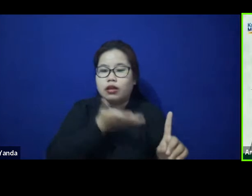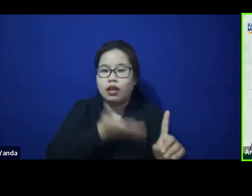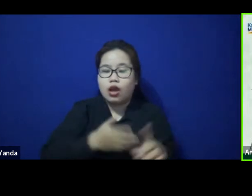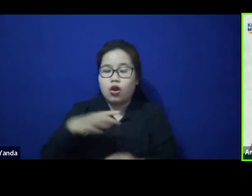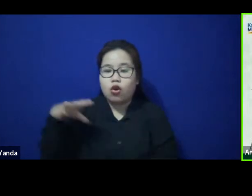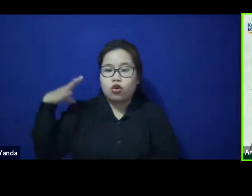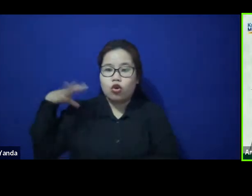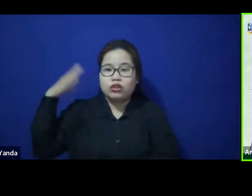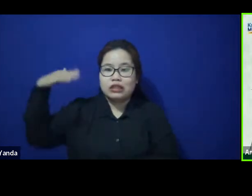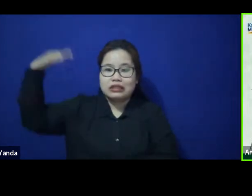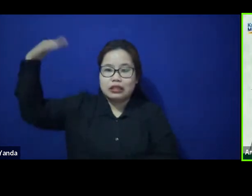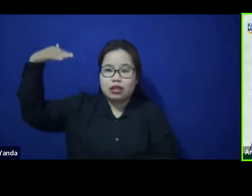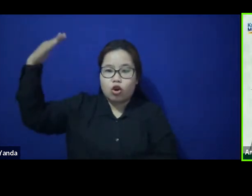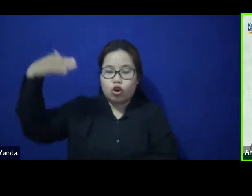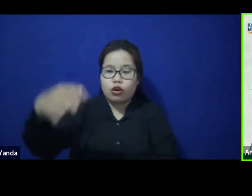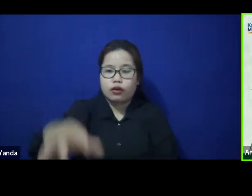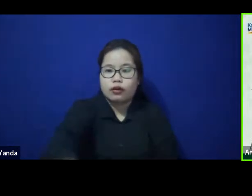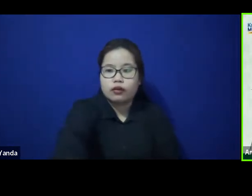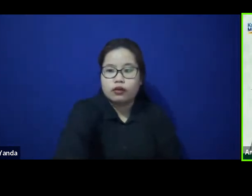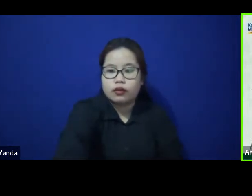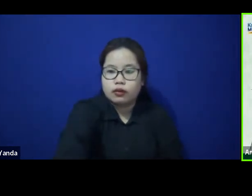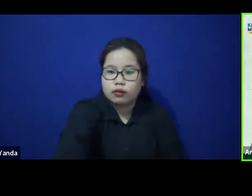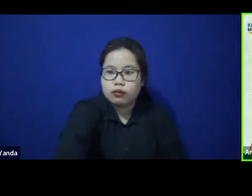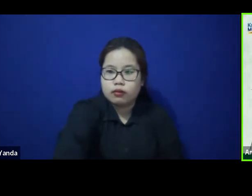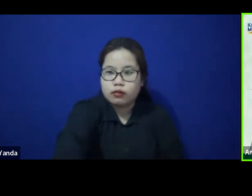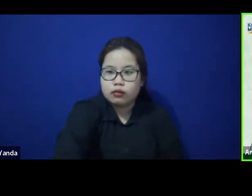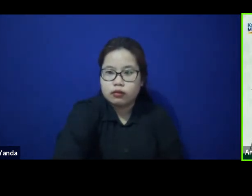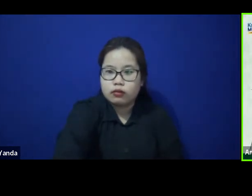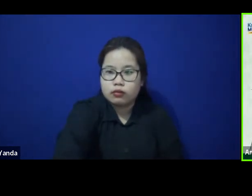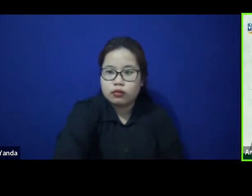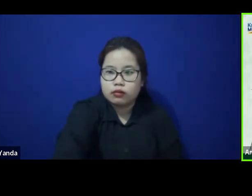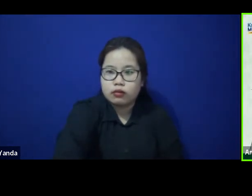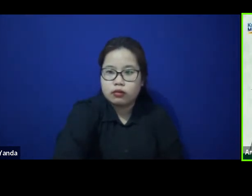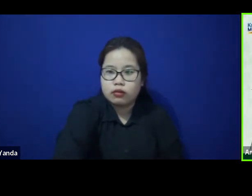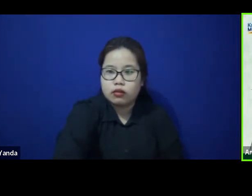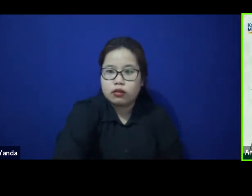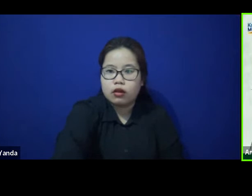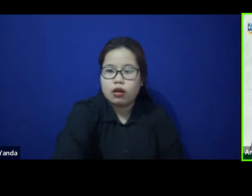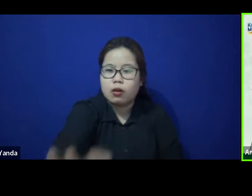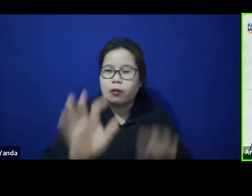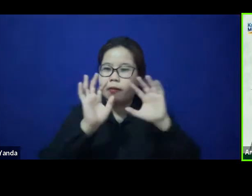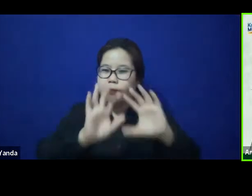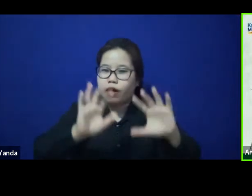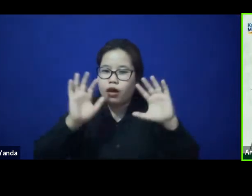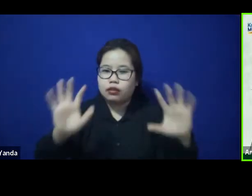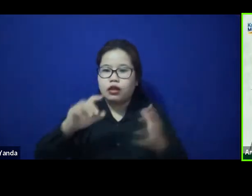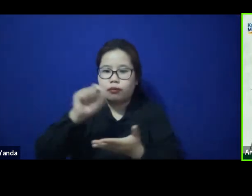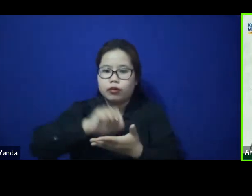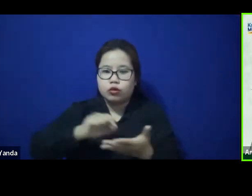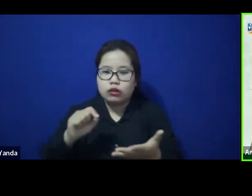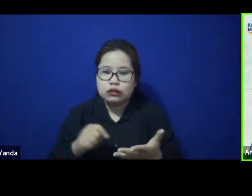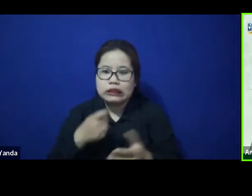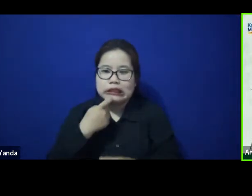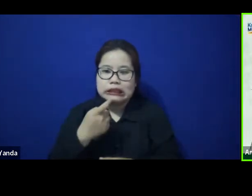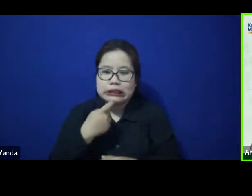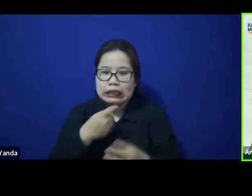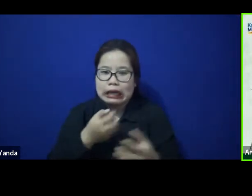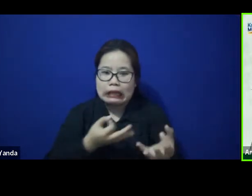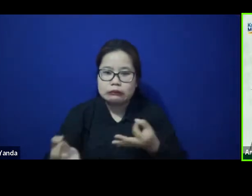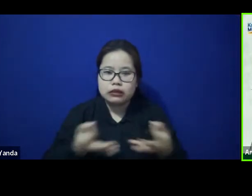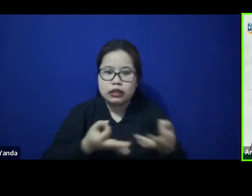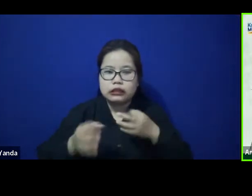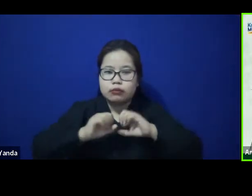has written extensively on rights, oversight, and public administration. His research project also relates